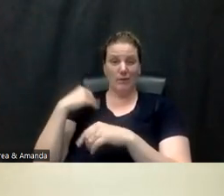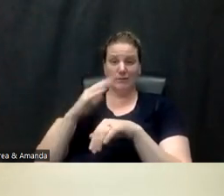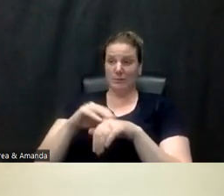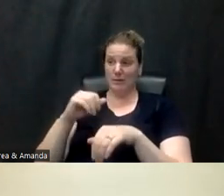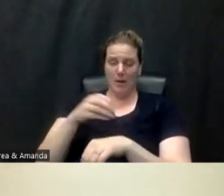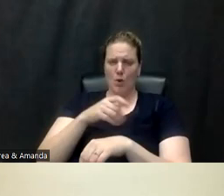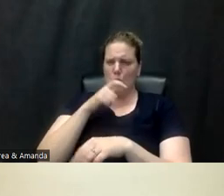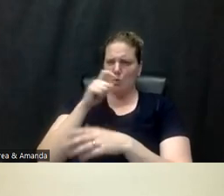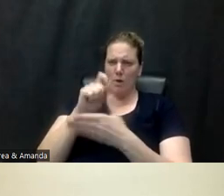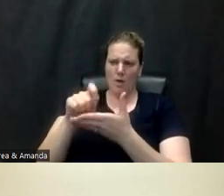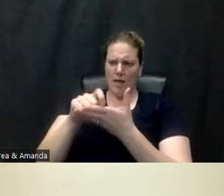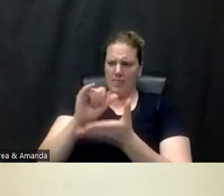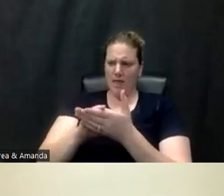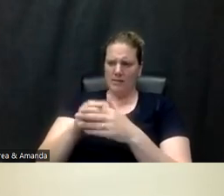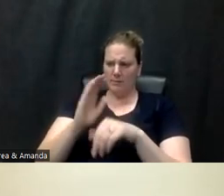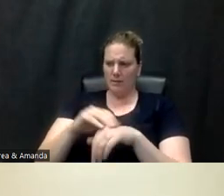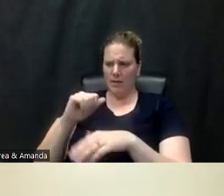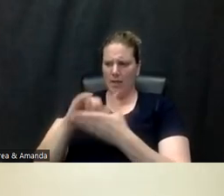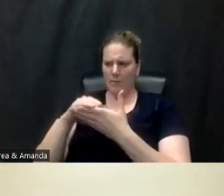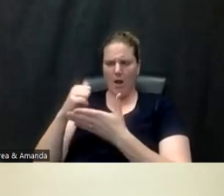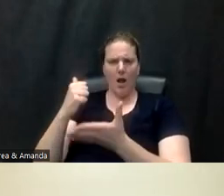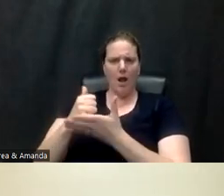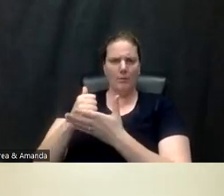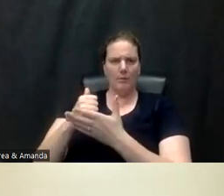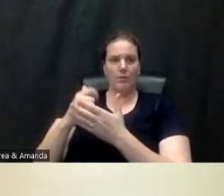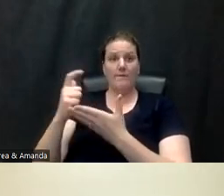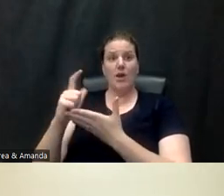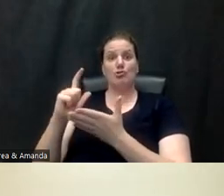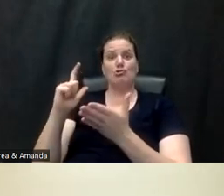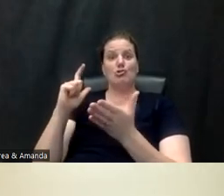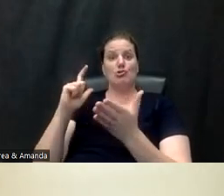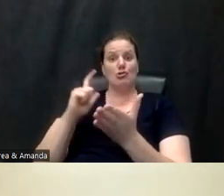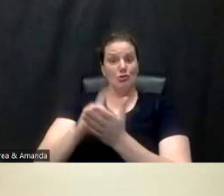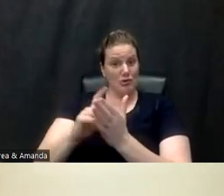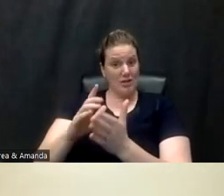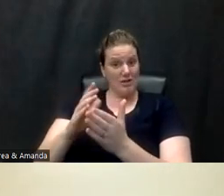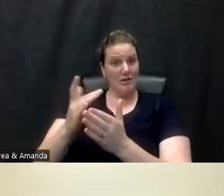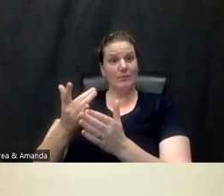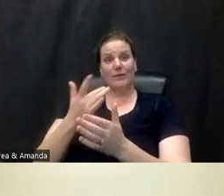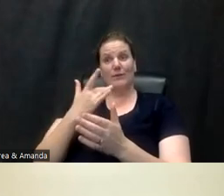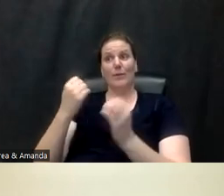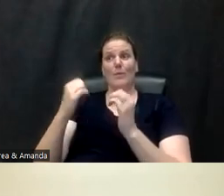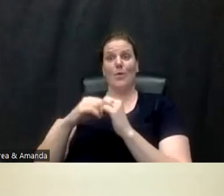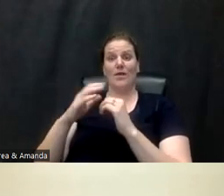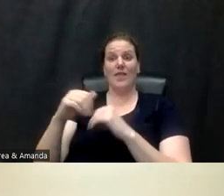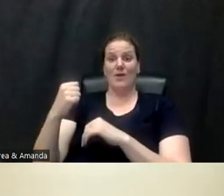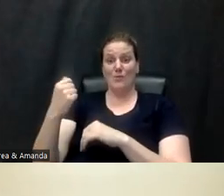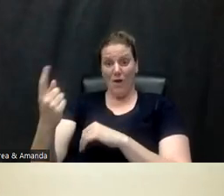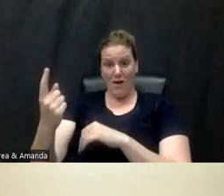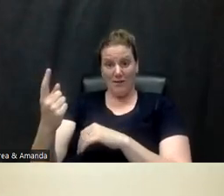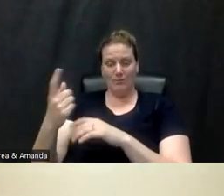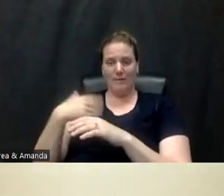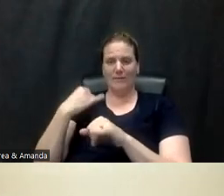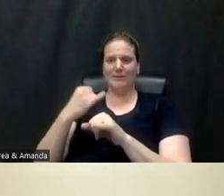who's going to write those subpoenas? You know, it certainly would help to have an attorney. Preferably more than one attorney, so that you have some